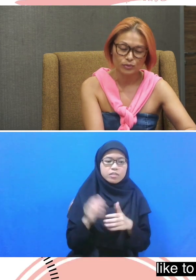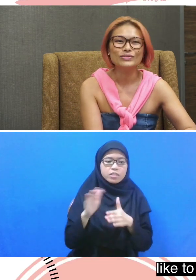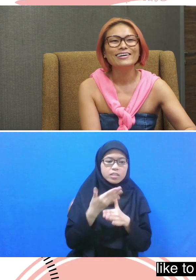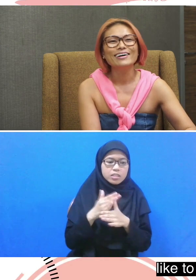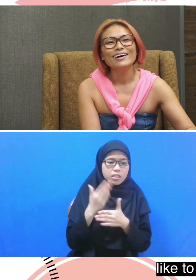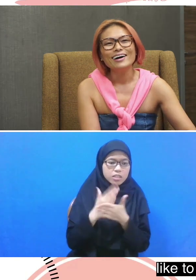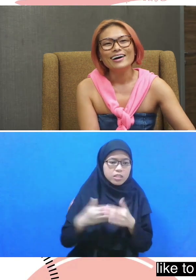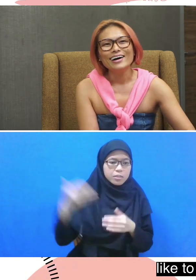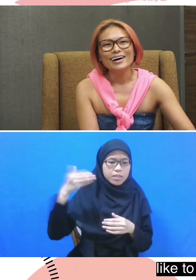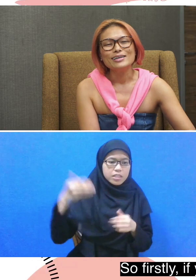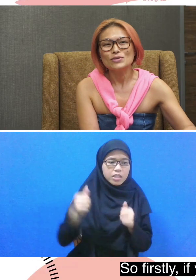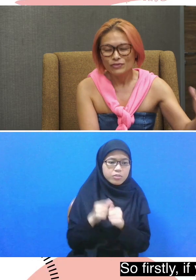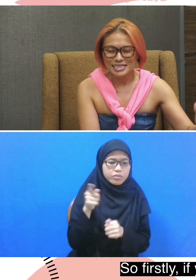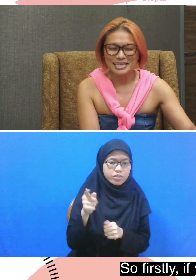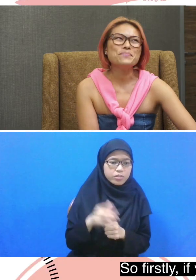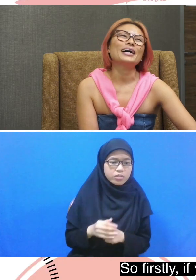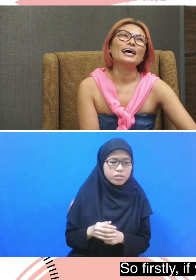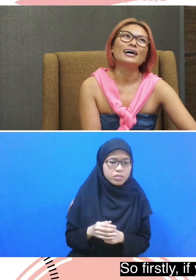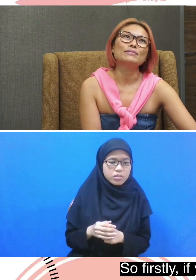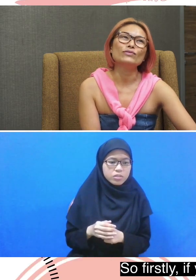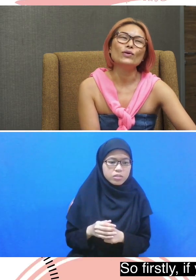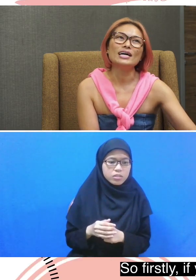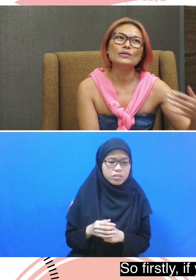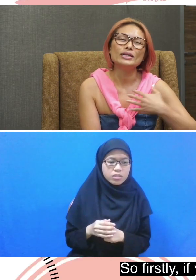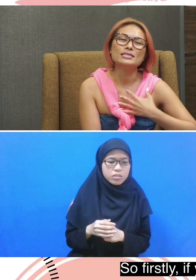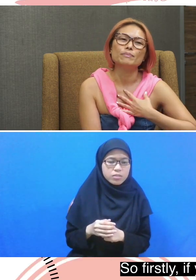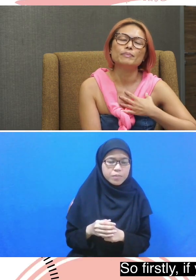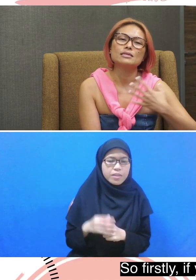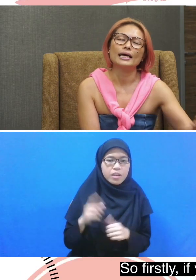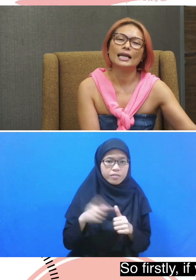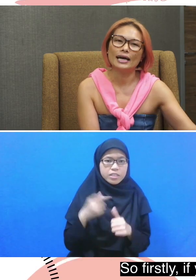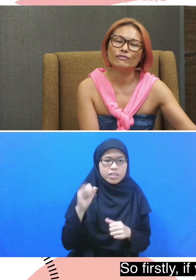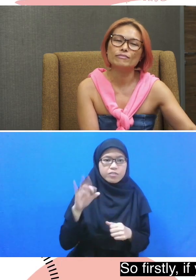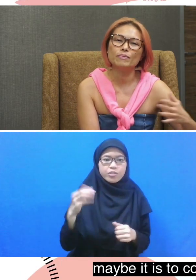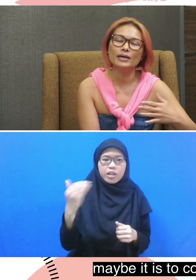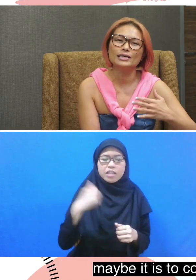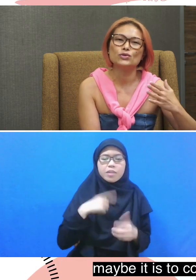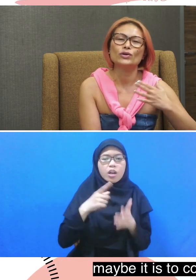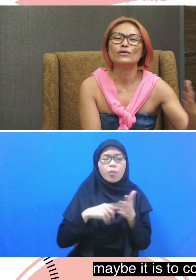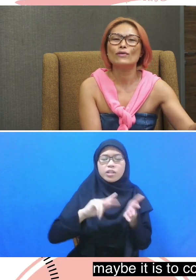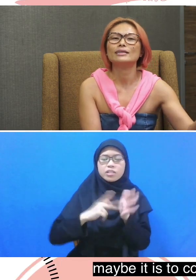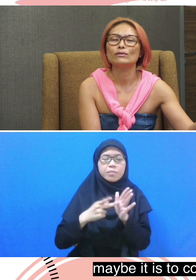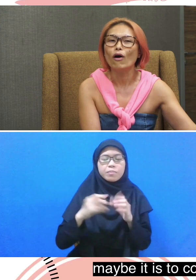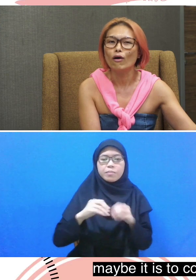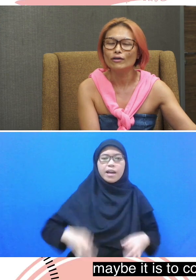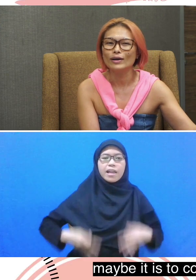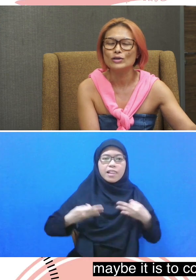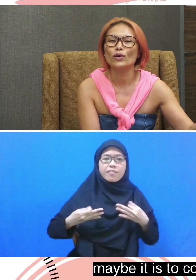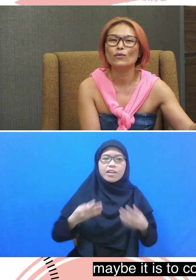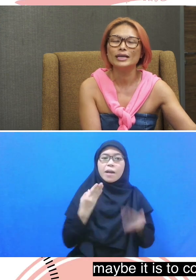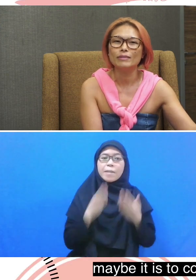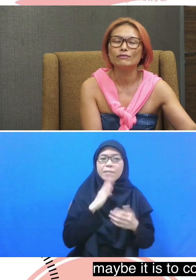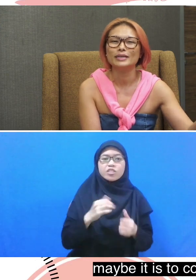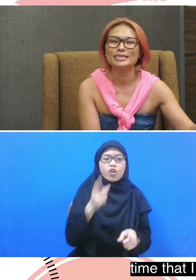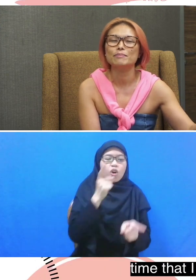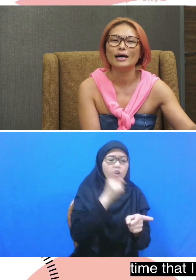you. So firstly, if you ask me what's the purpose in my life, maybe it's to correct the wrong that was